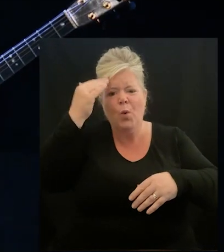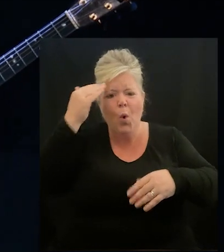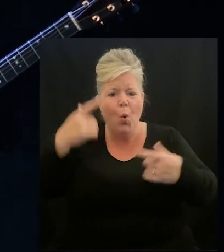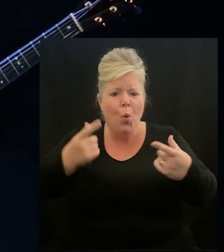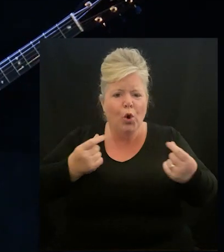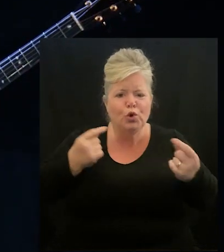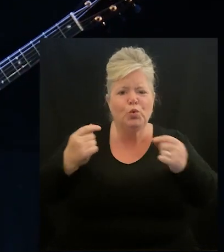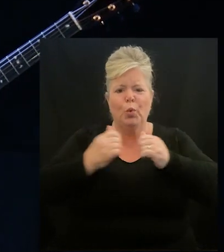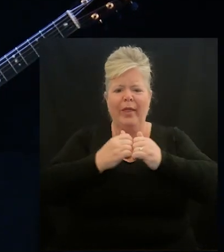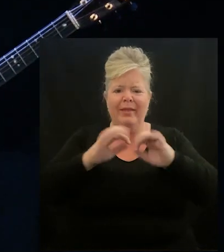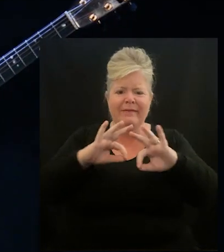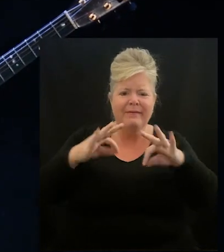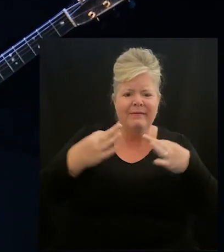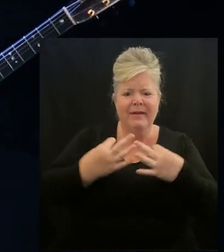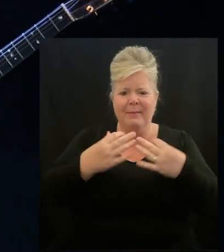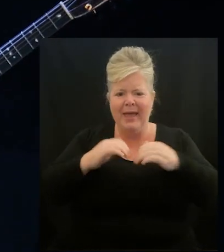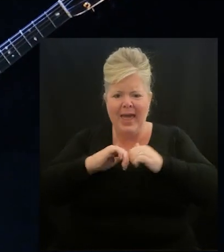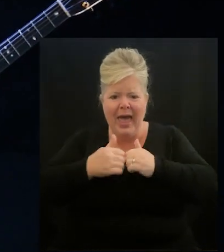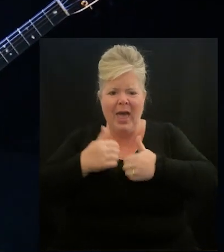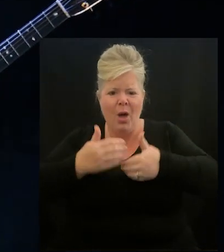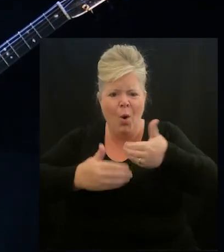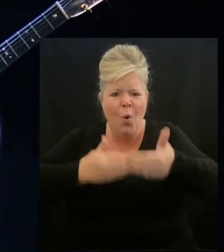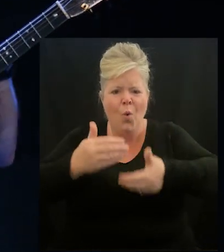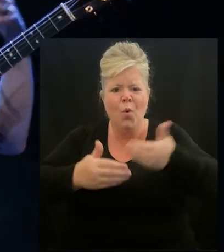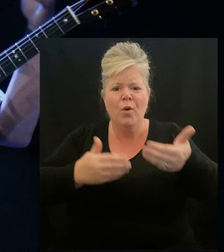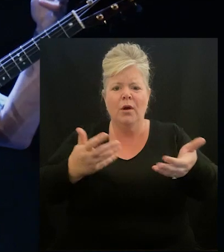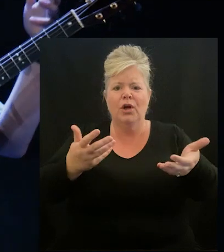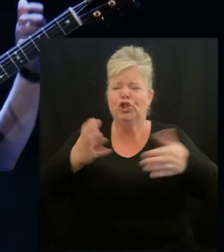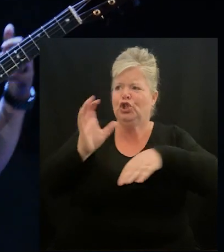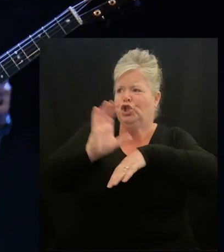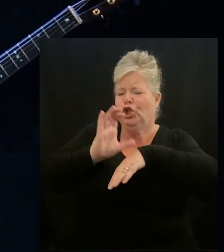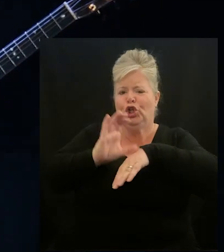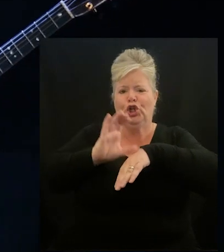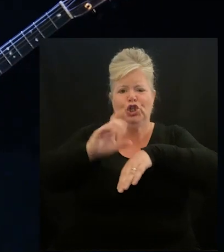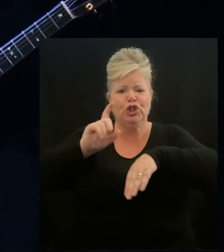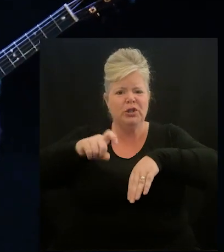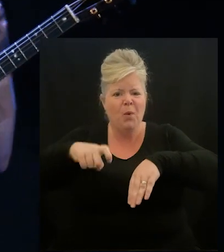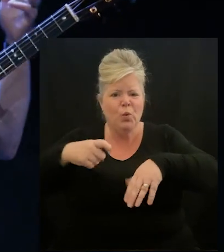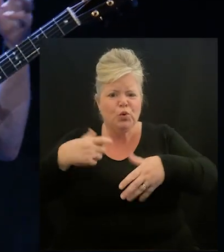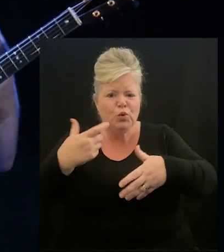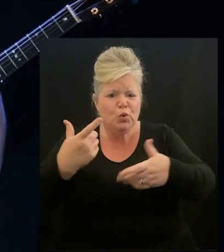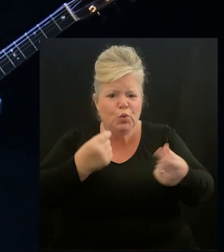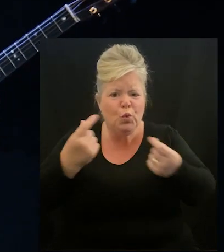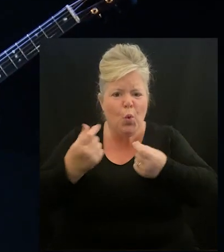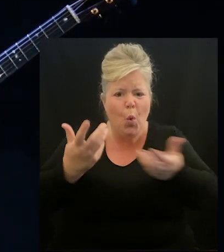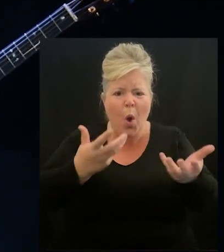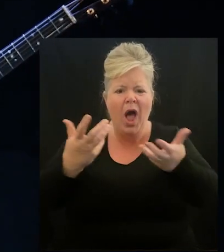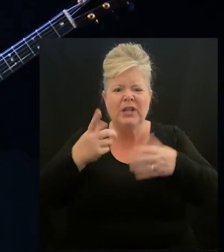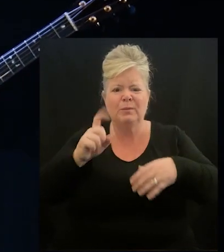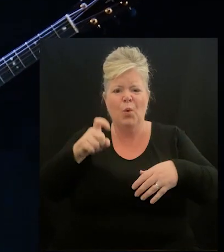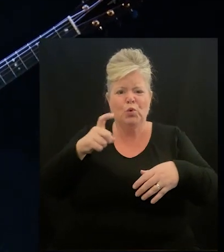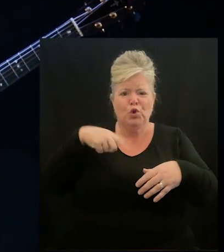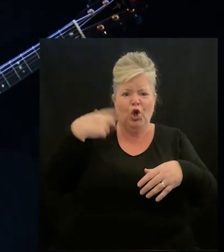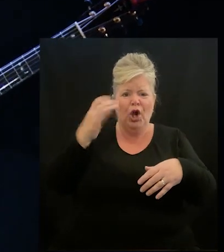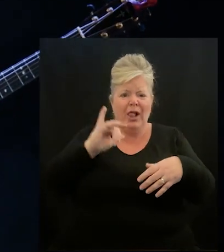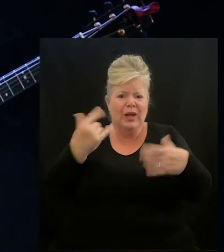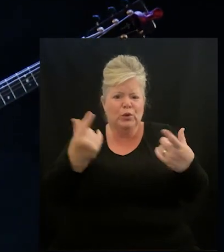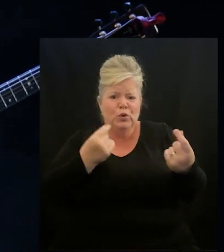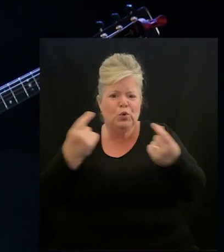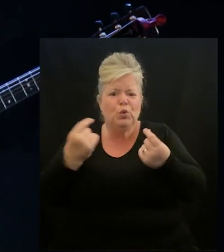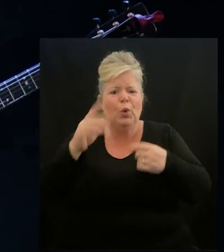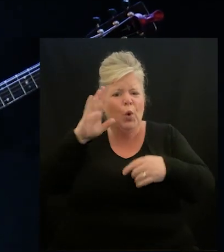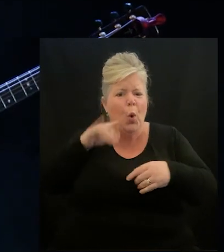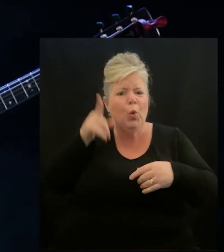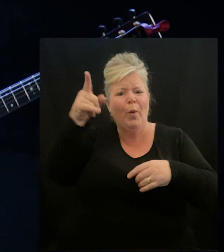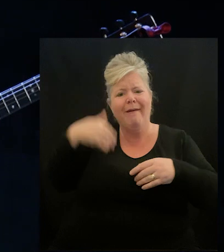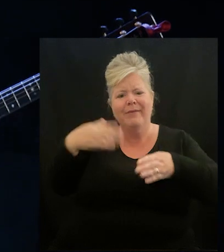supposed to do with their family. God, what is the church supposed to do in this time? What are all these things supposed to look like? God, we know that you have a